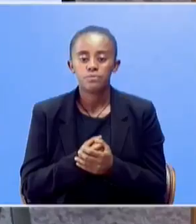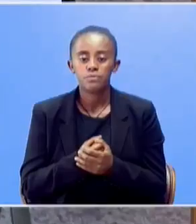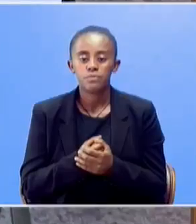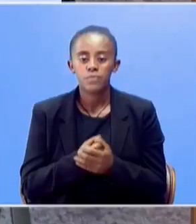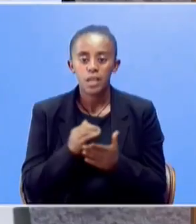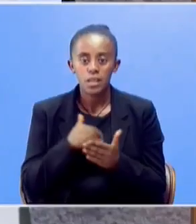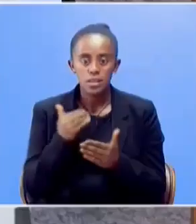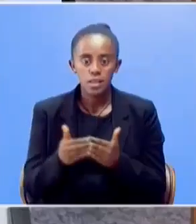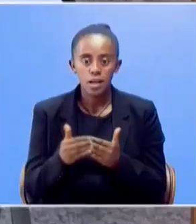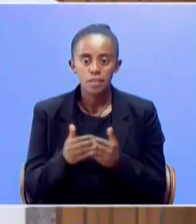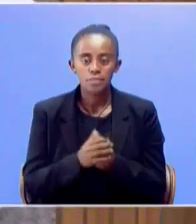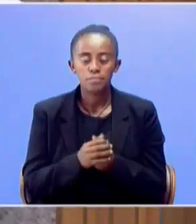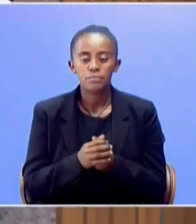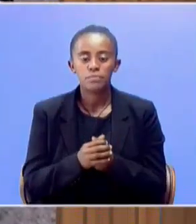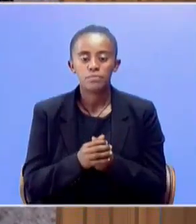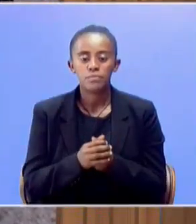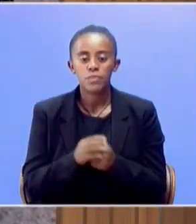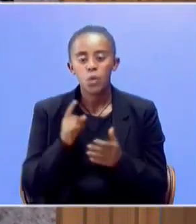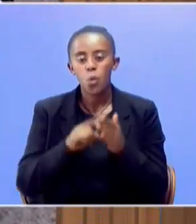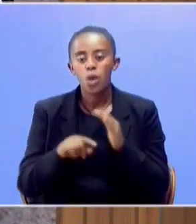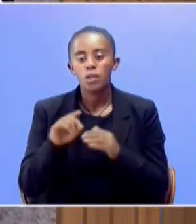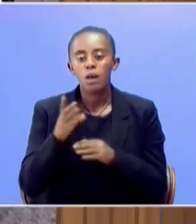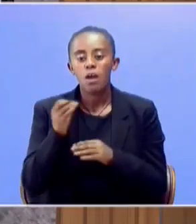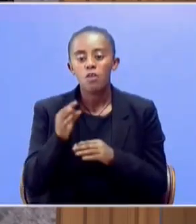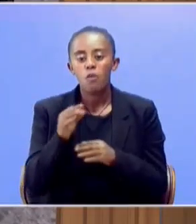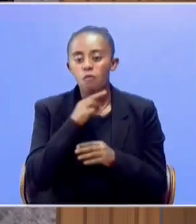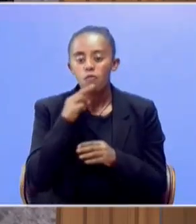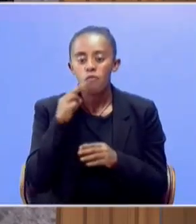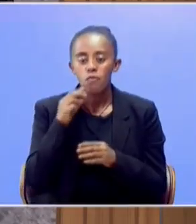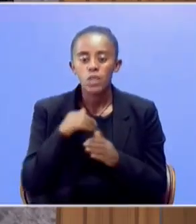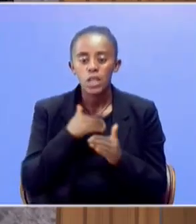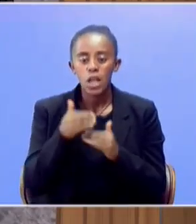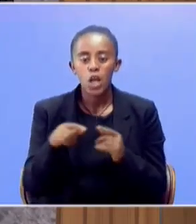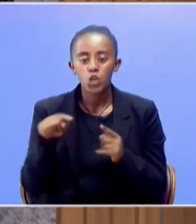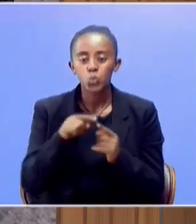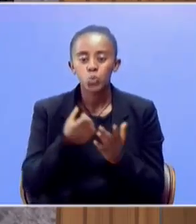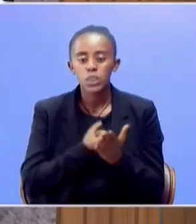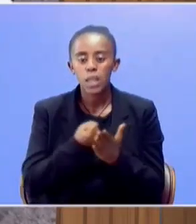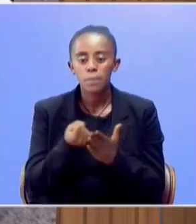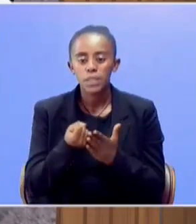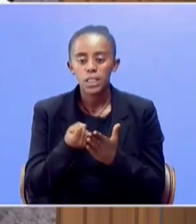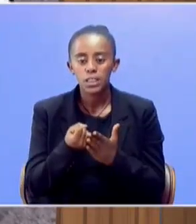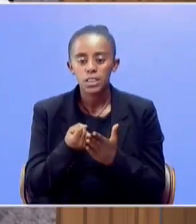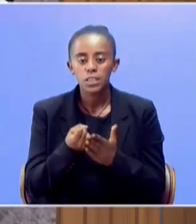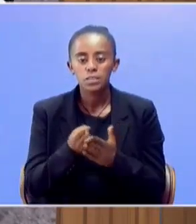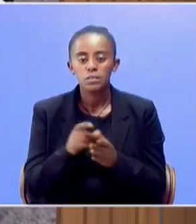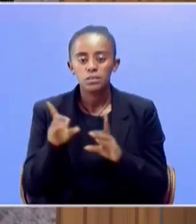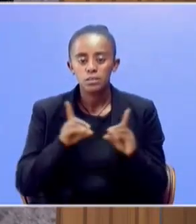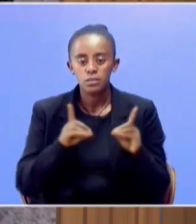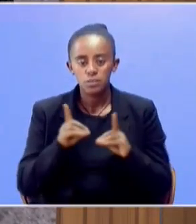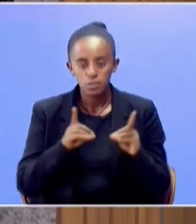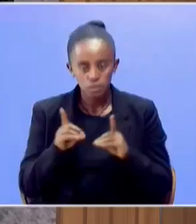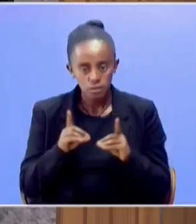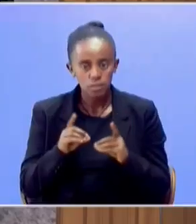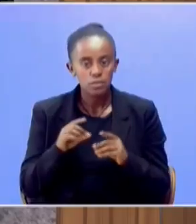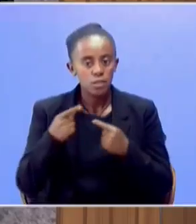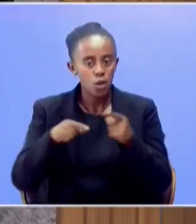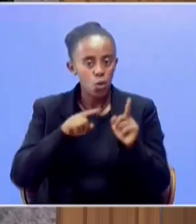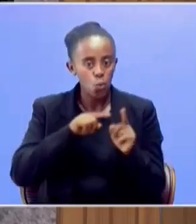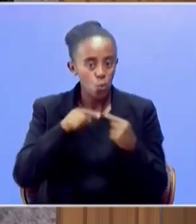Then, what kind of verb do we use next to the subject? Did,